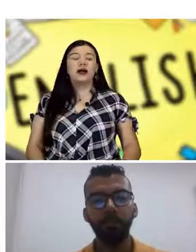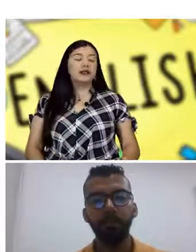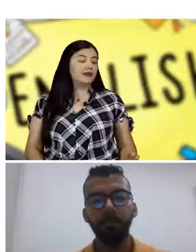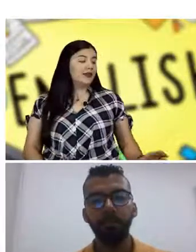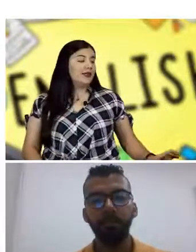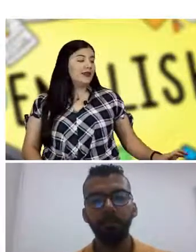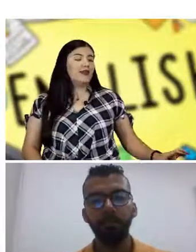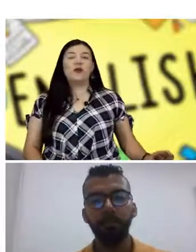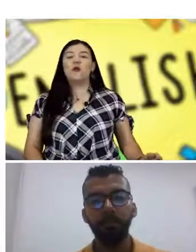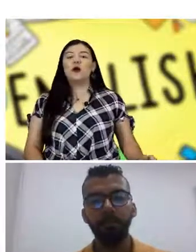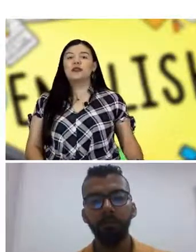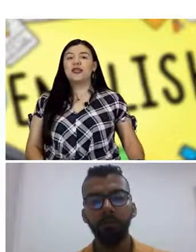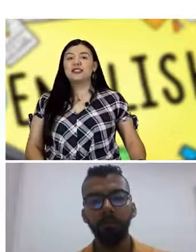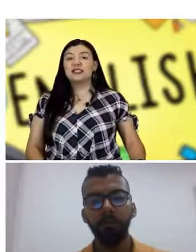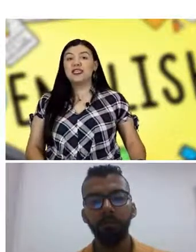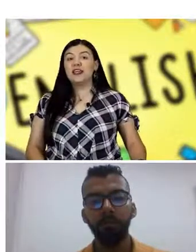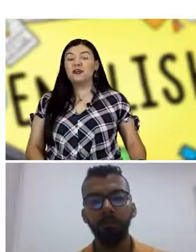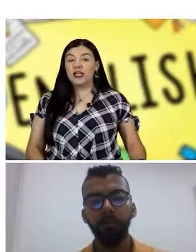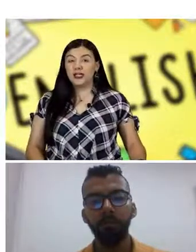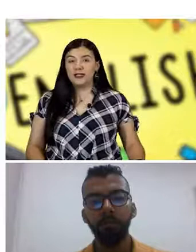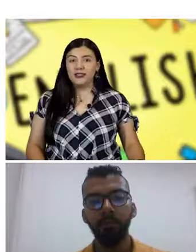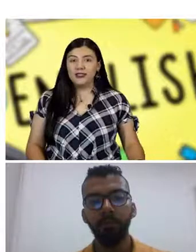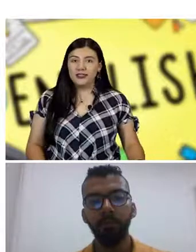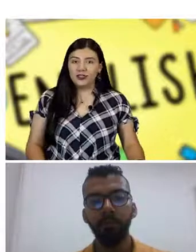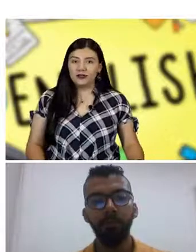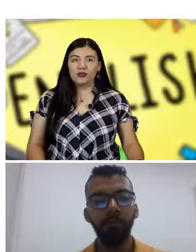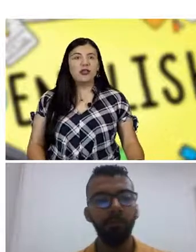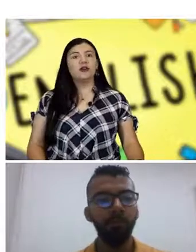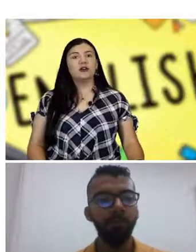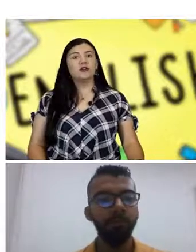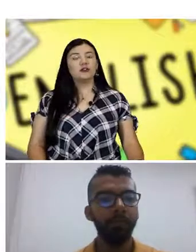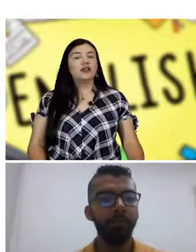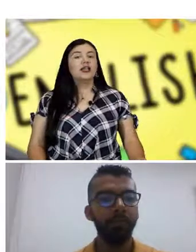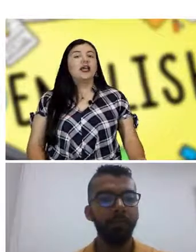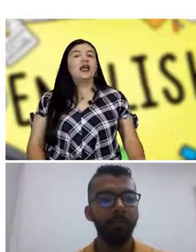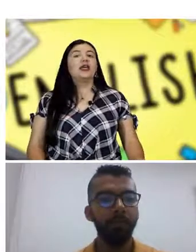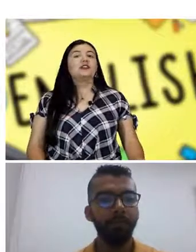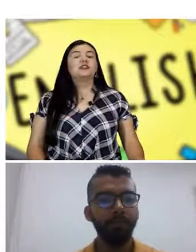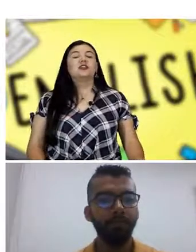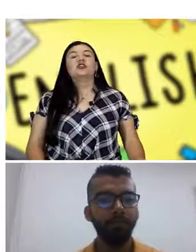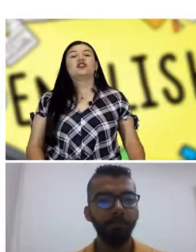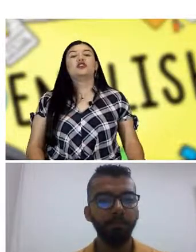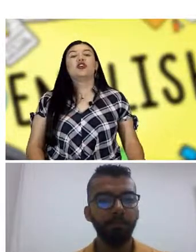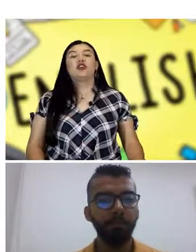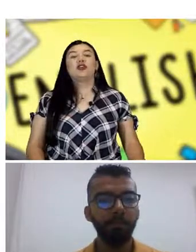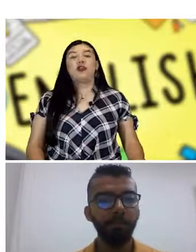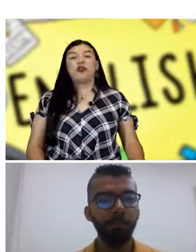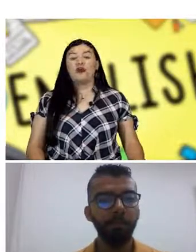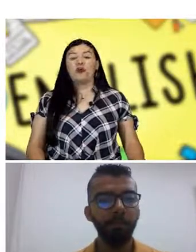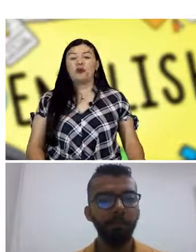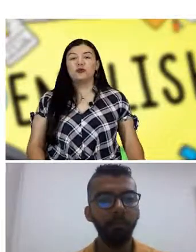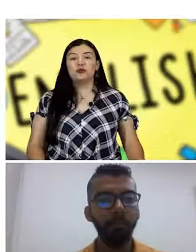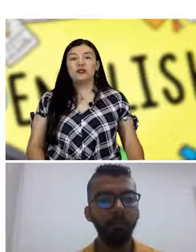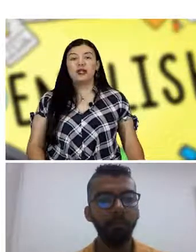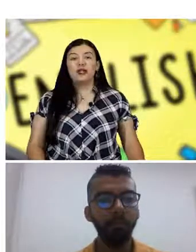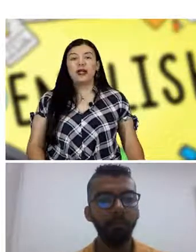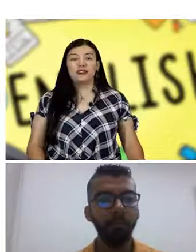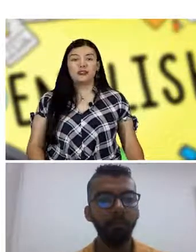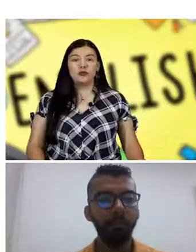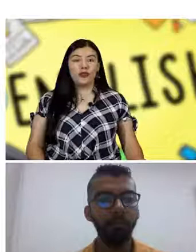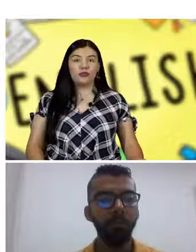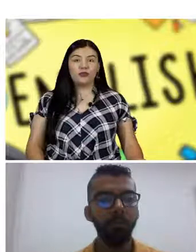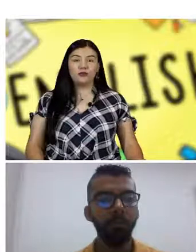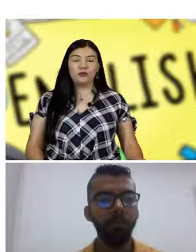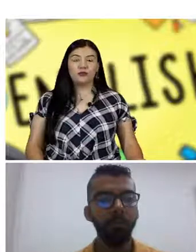Number one, the one that is in green color, is sore throat, yeah?